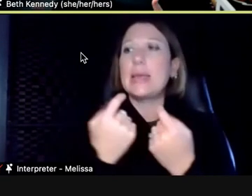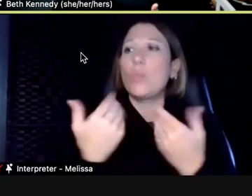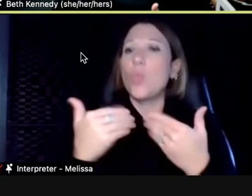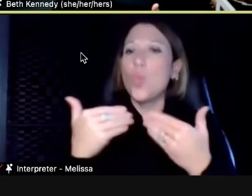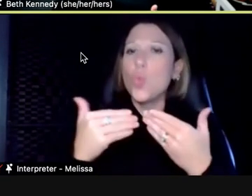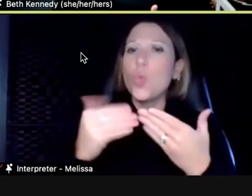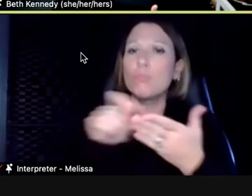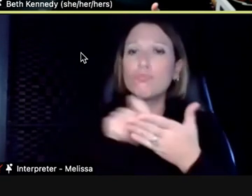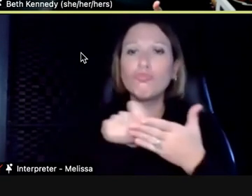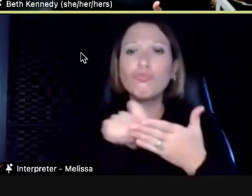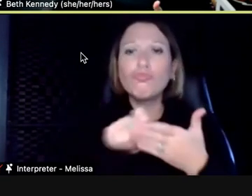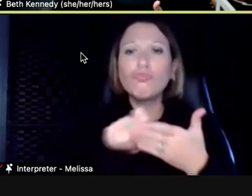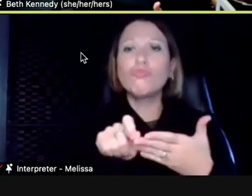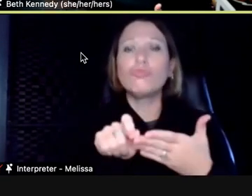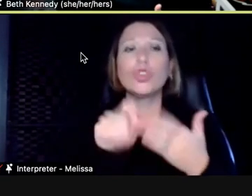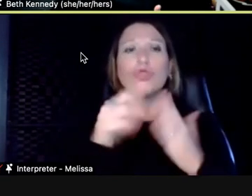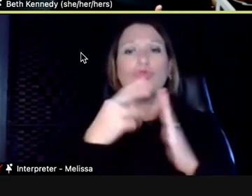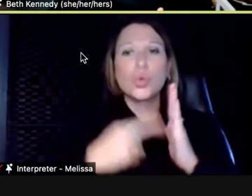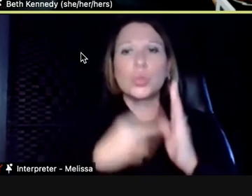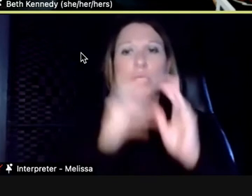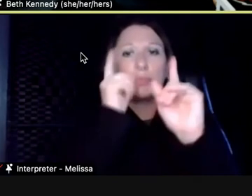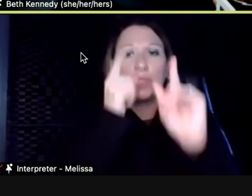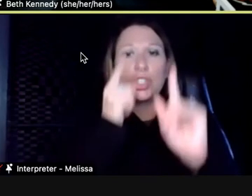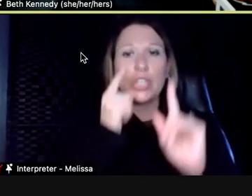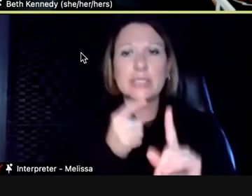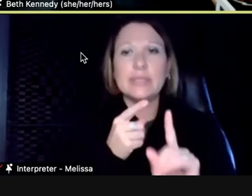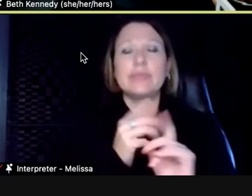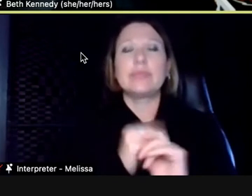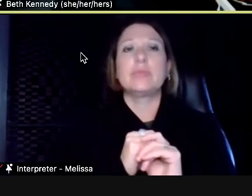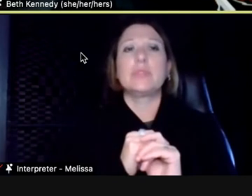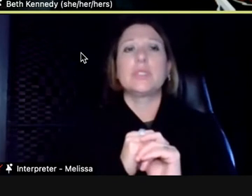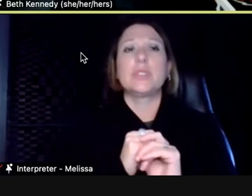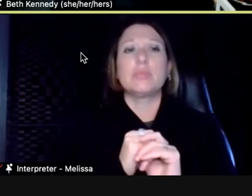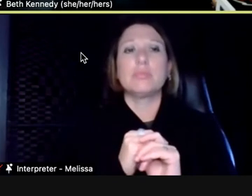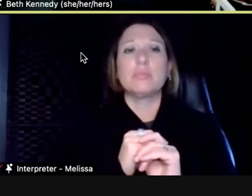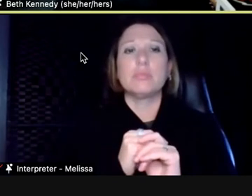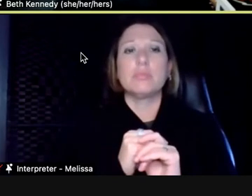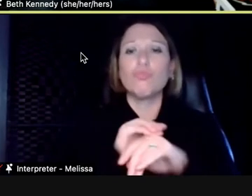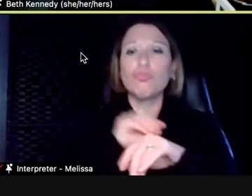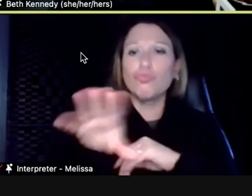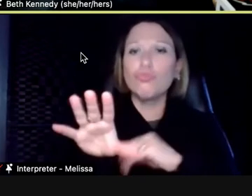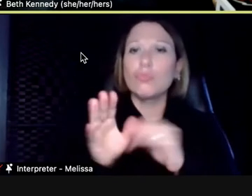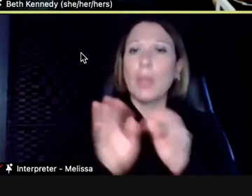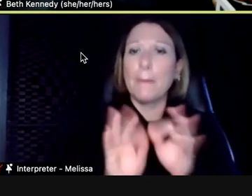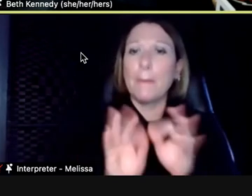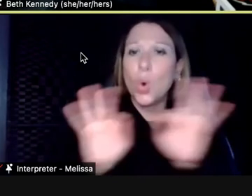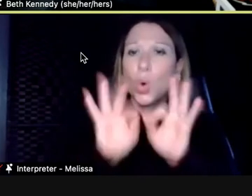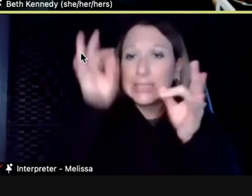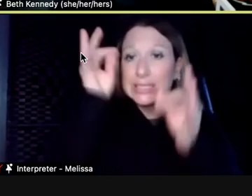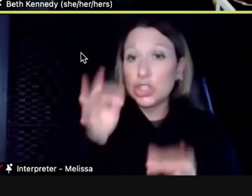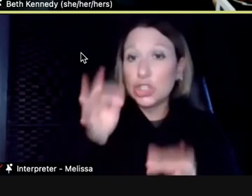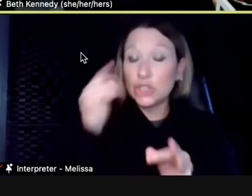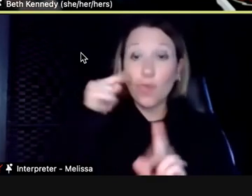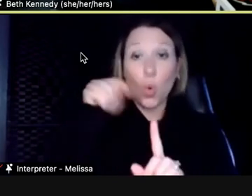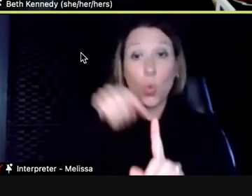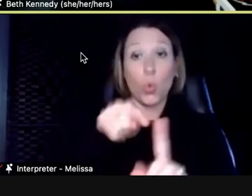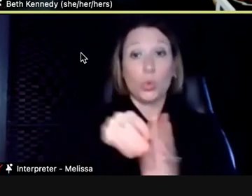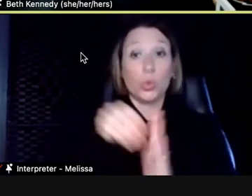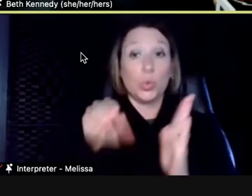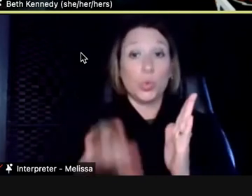and making accurate decisions about the supports that the student needs. And that's just the nature of the beast